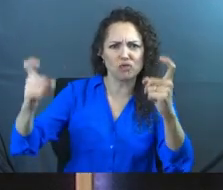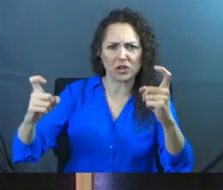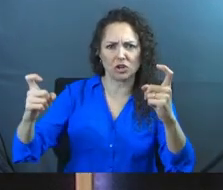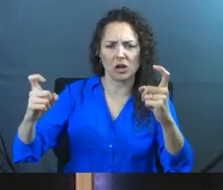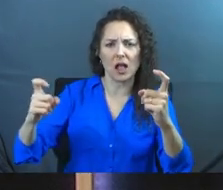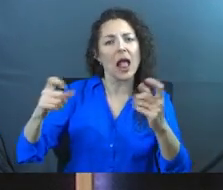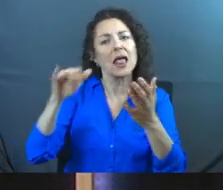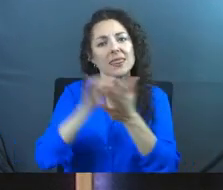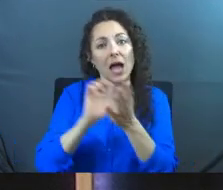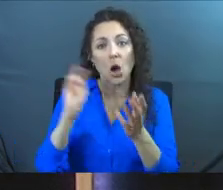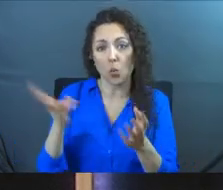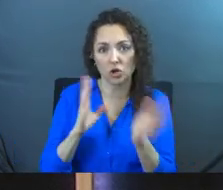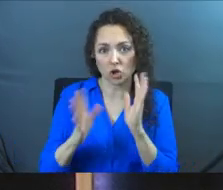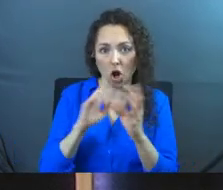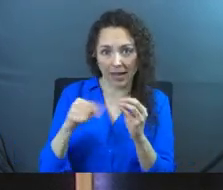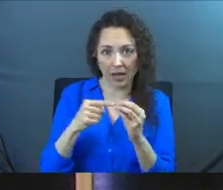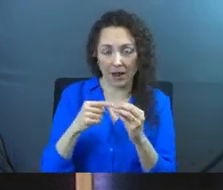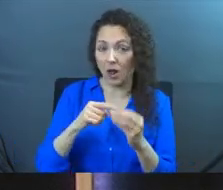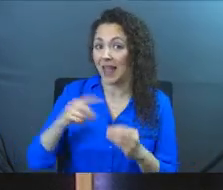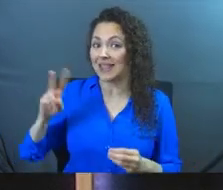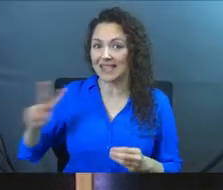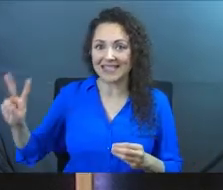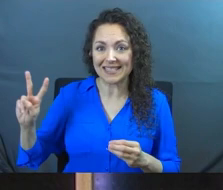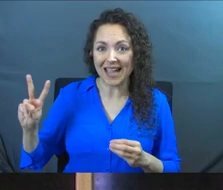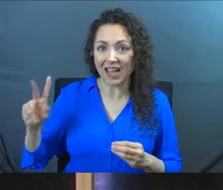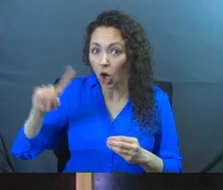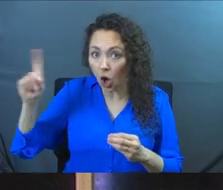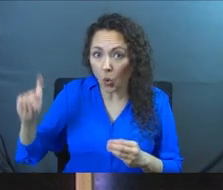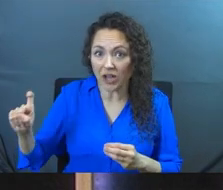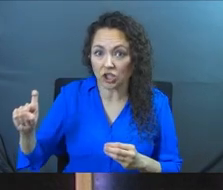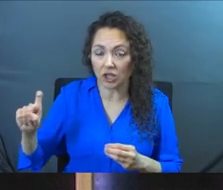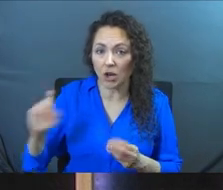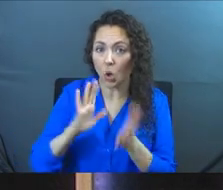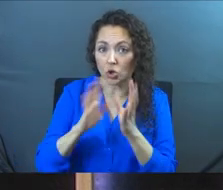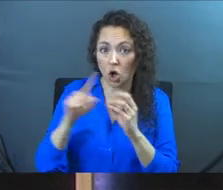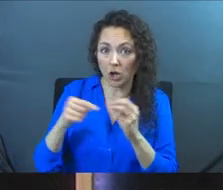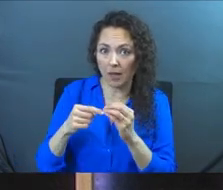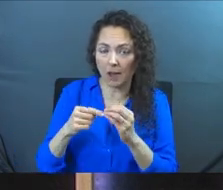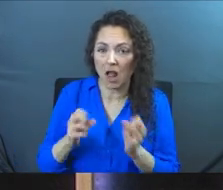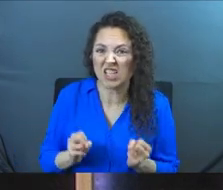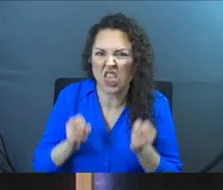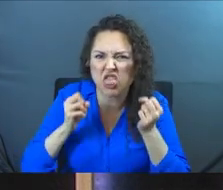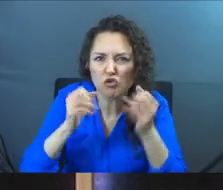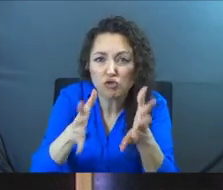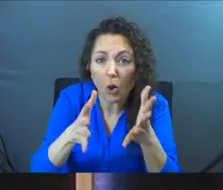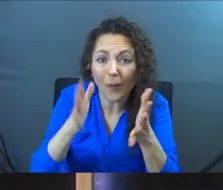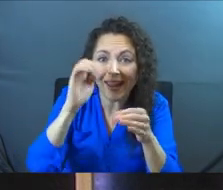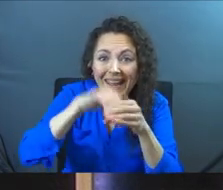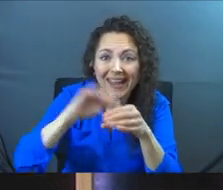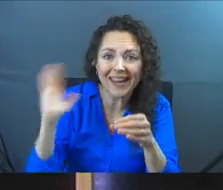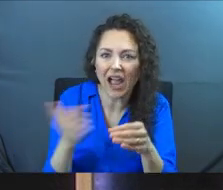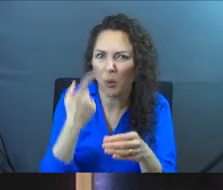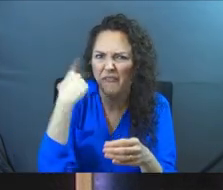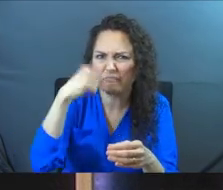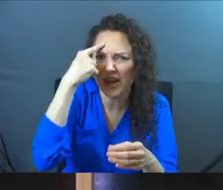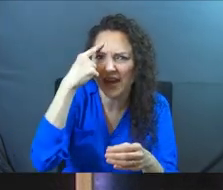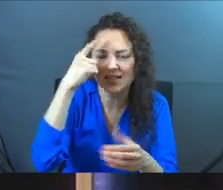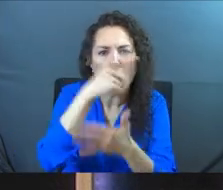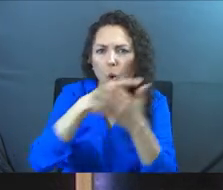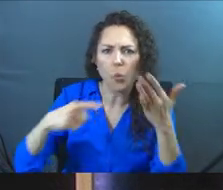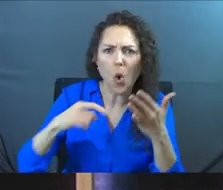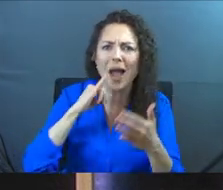is it that we're talking about? And the second question that I think this parable is throwing in our face is, and what is the kingdom worth to